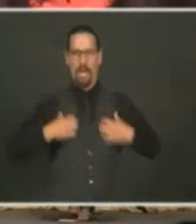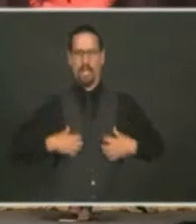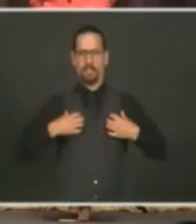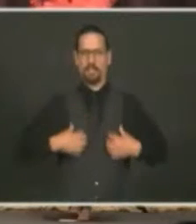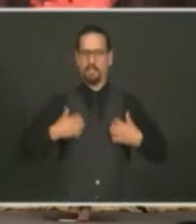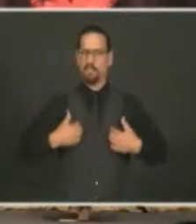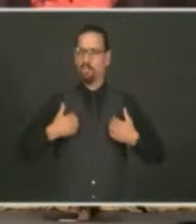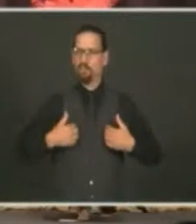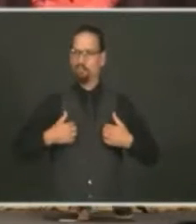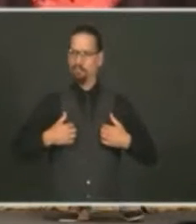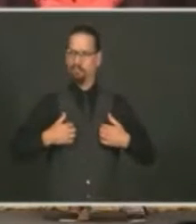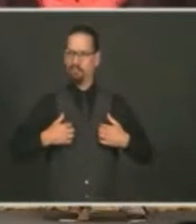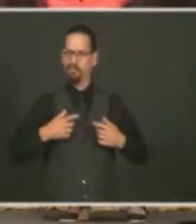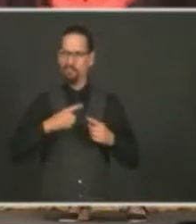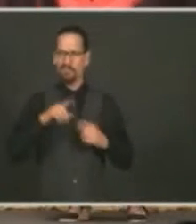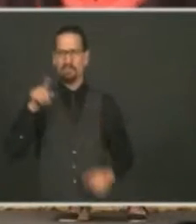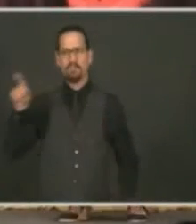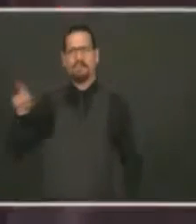last?